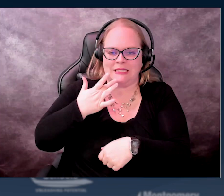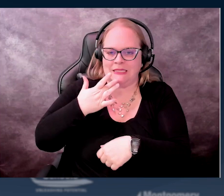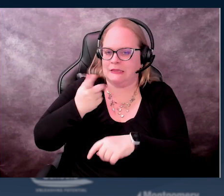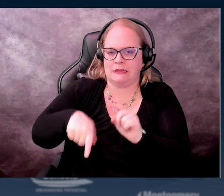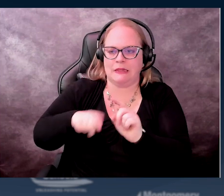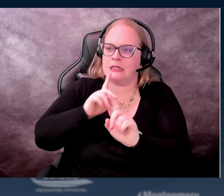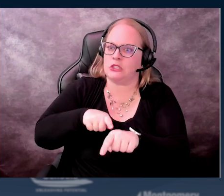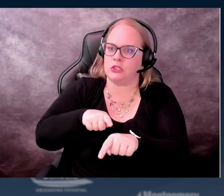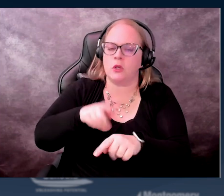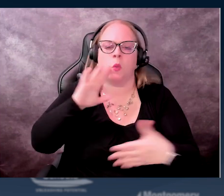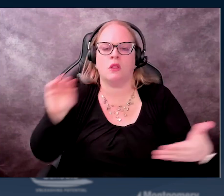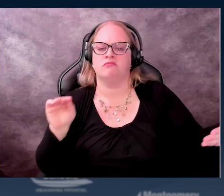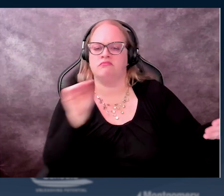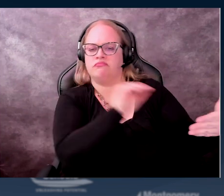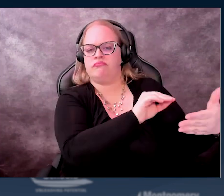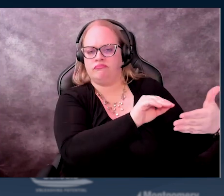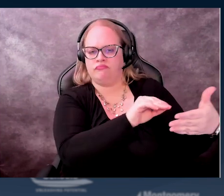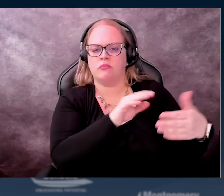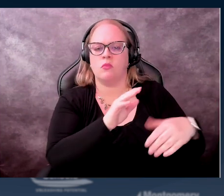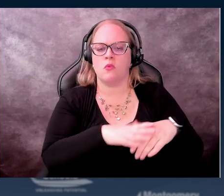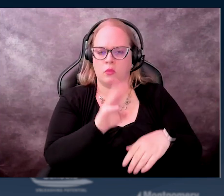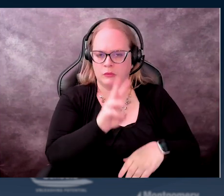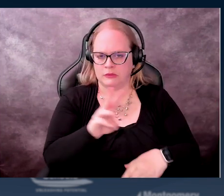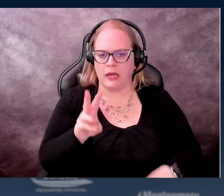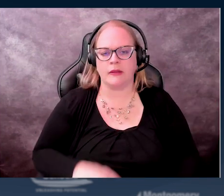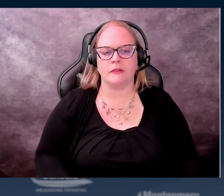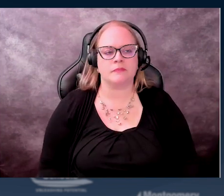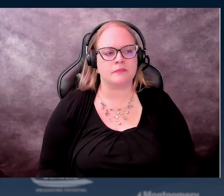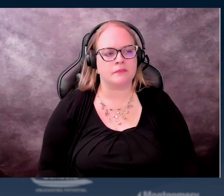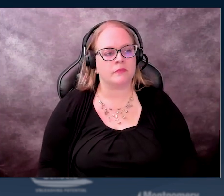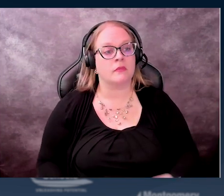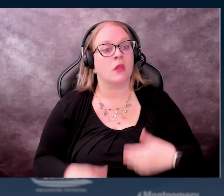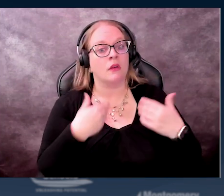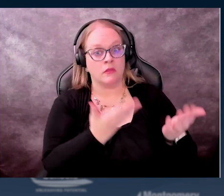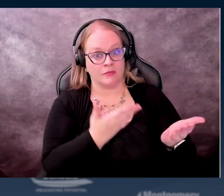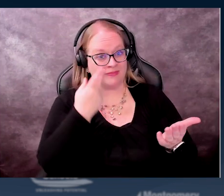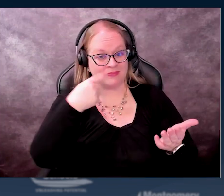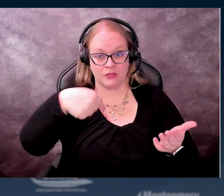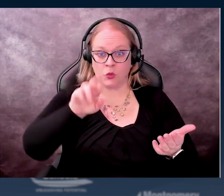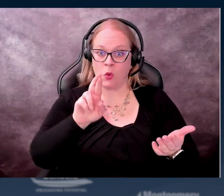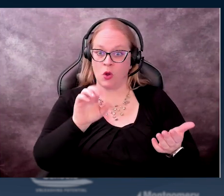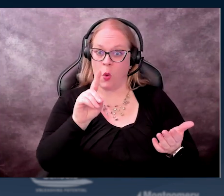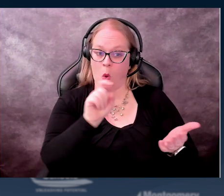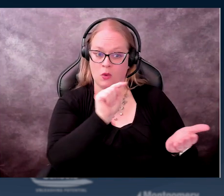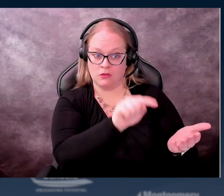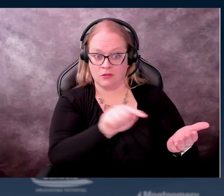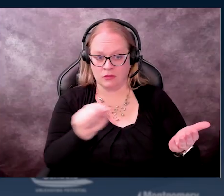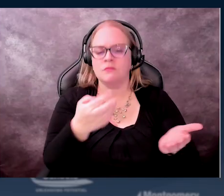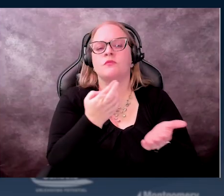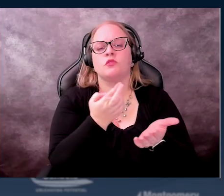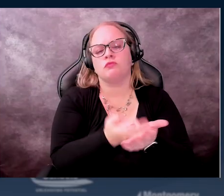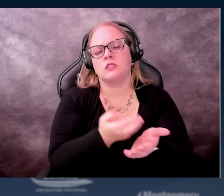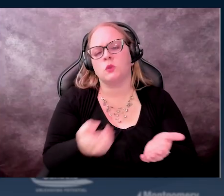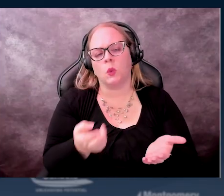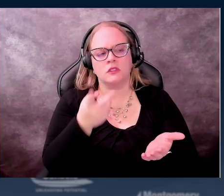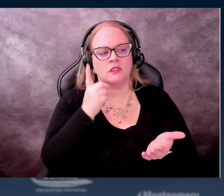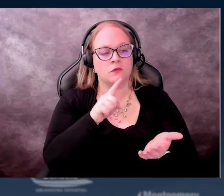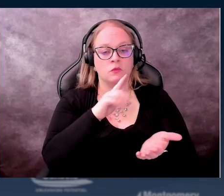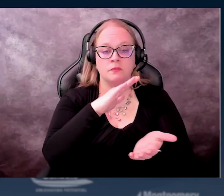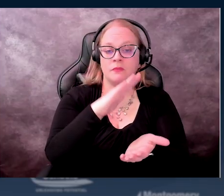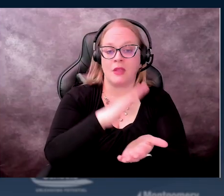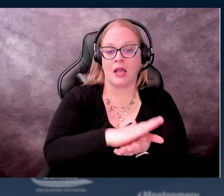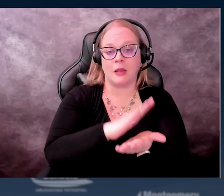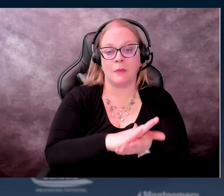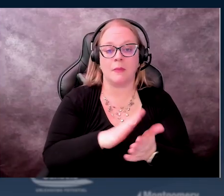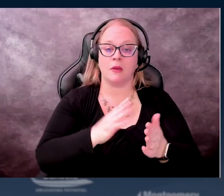And next we have resources. So this is a QR code to the academic program analysis website, as